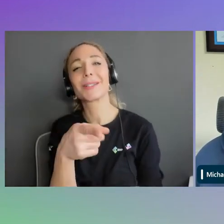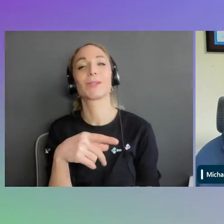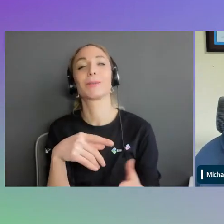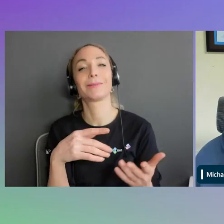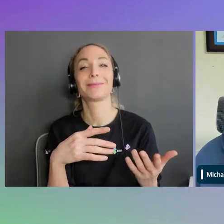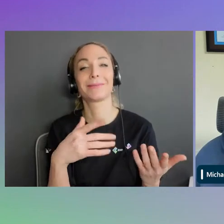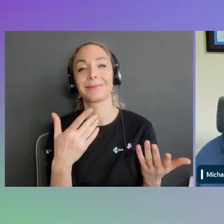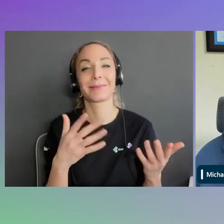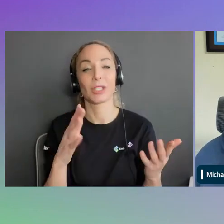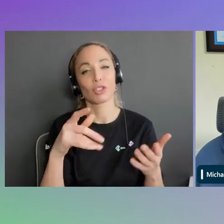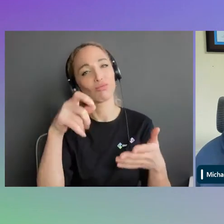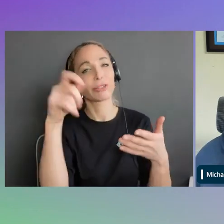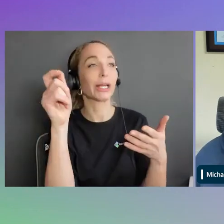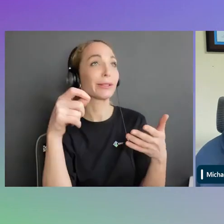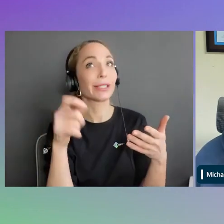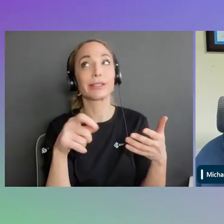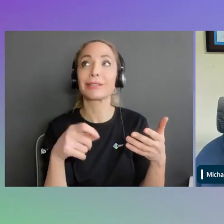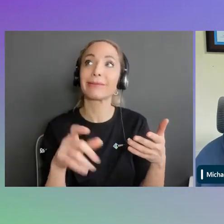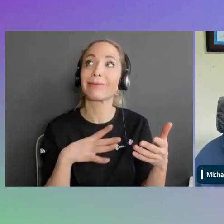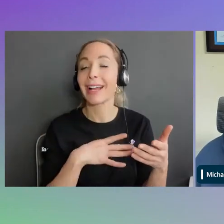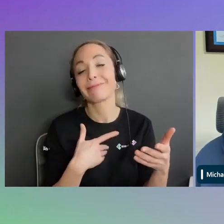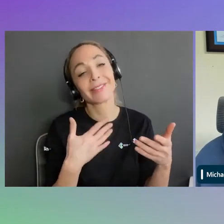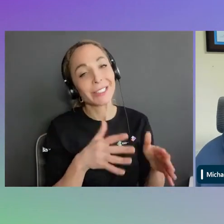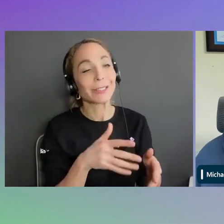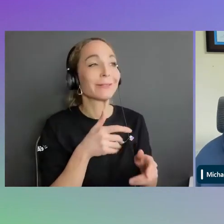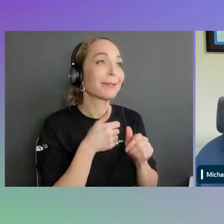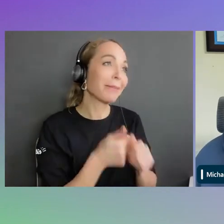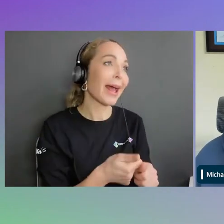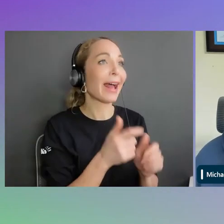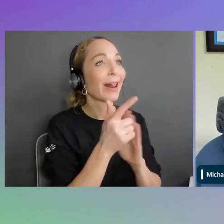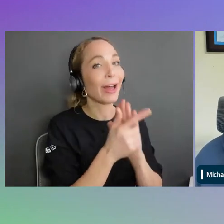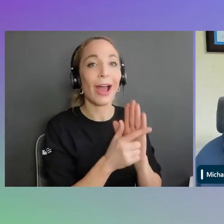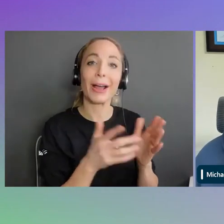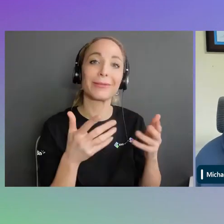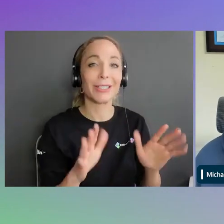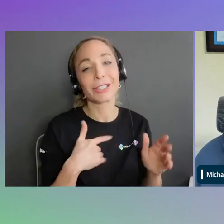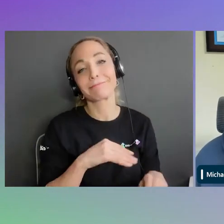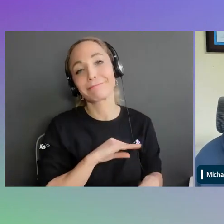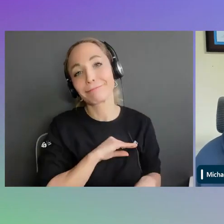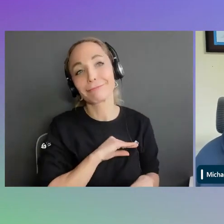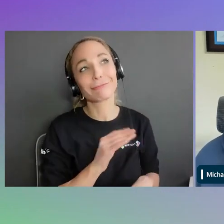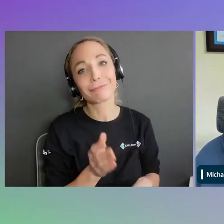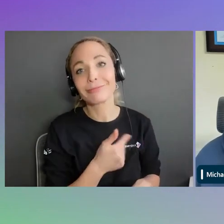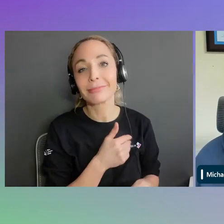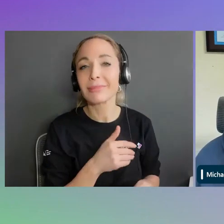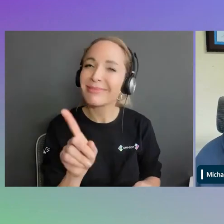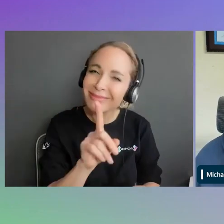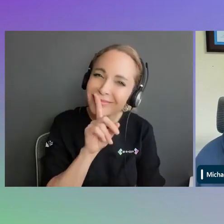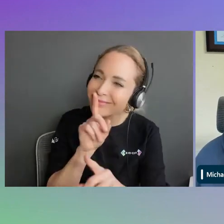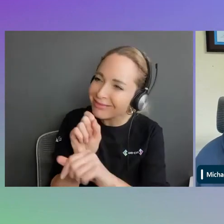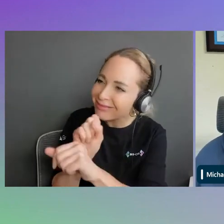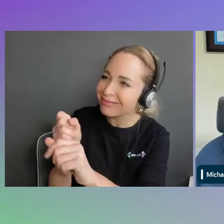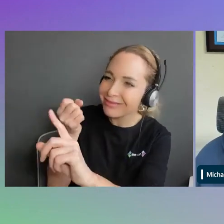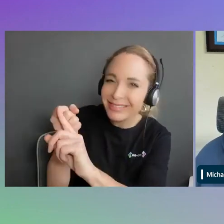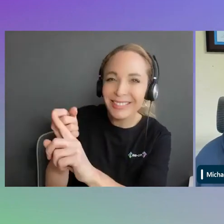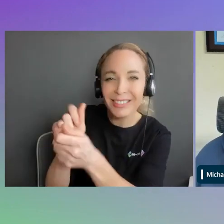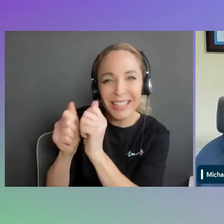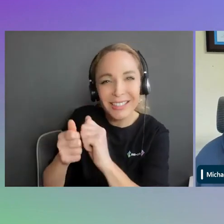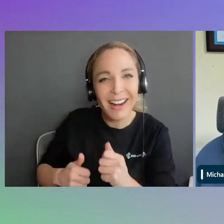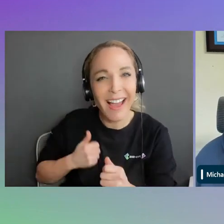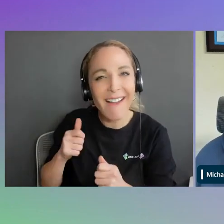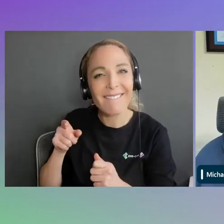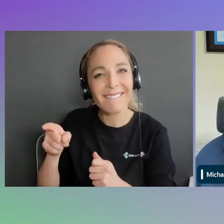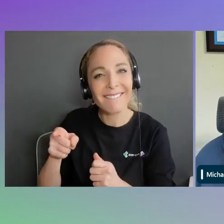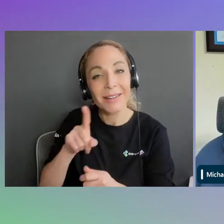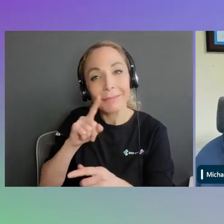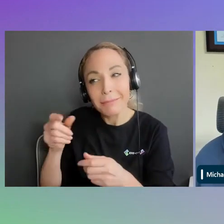not like just checking a checkbox, complying with the law, but I'm actually changing lives by providing accessible experience